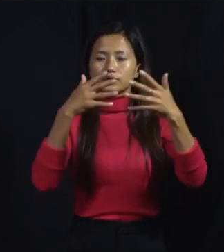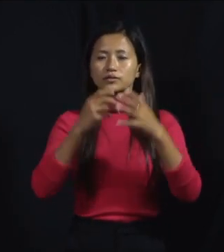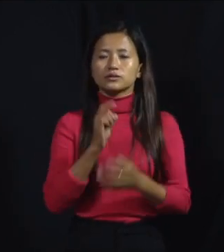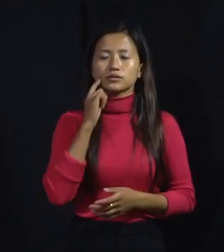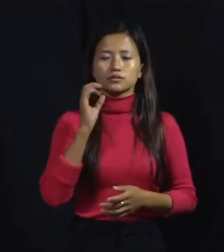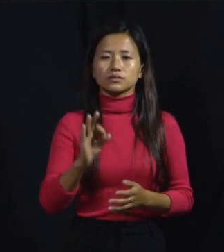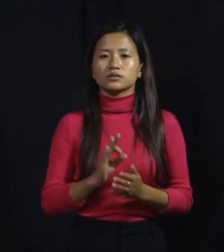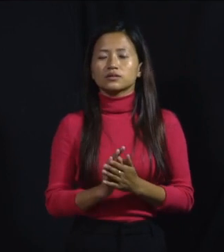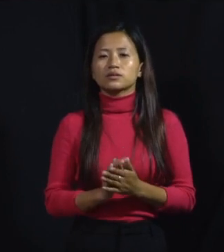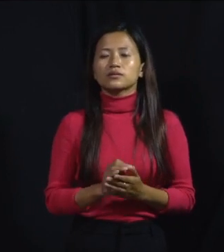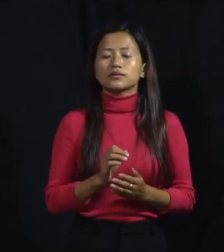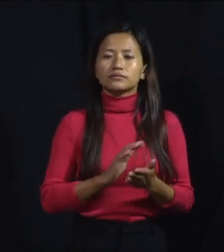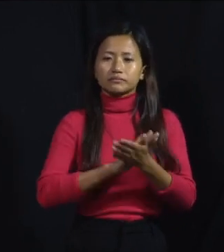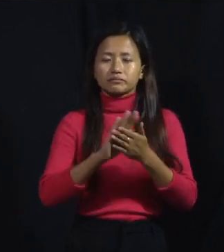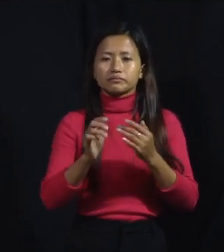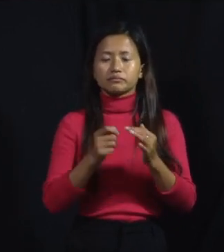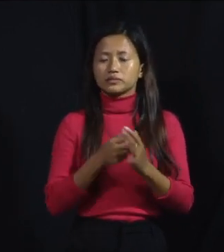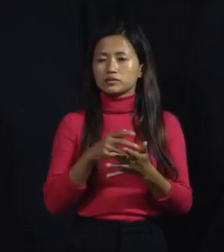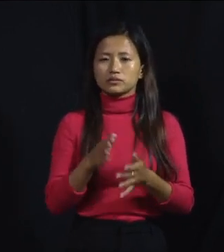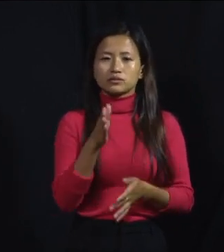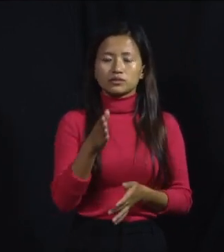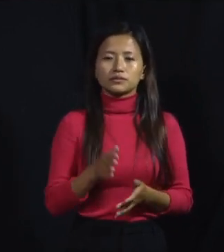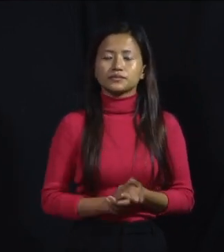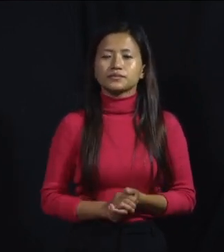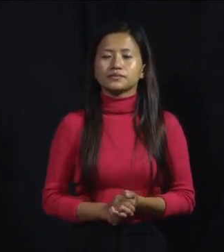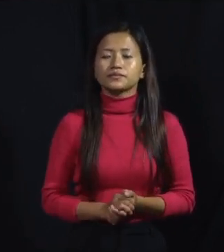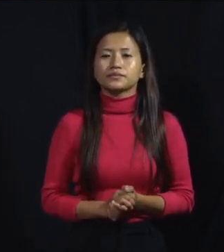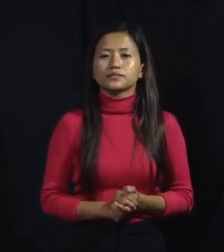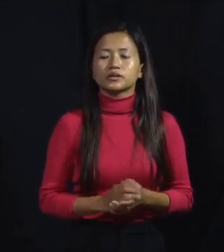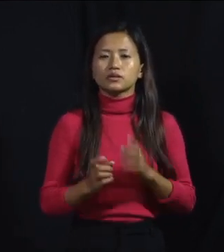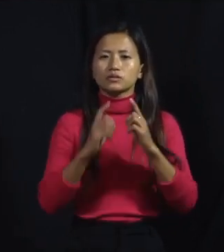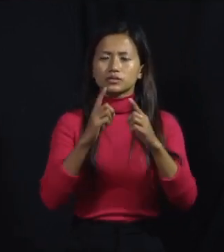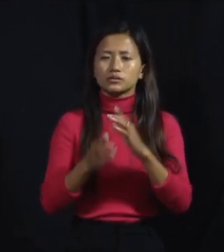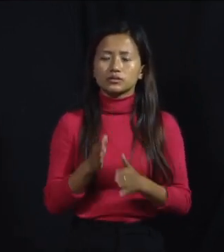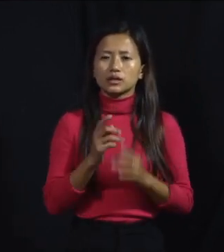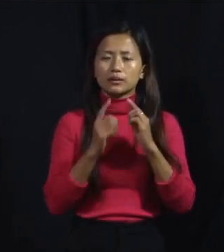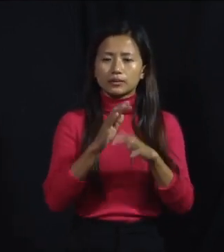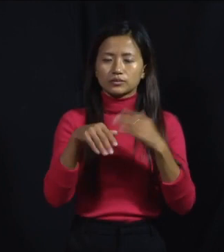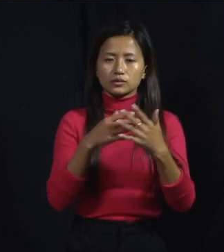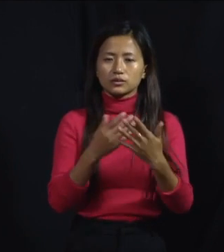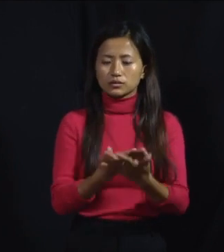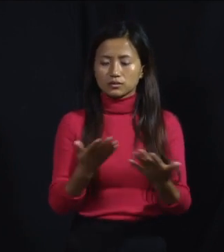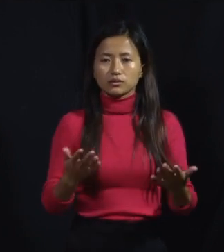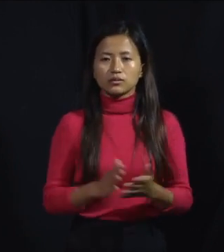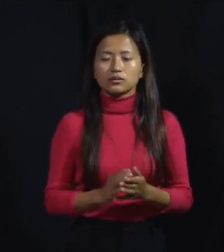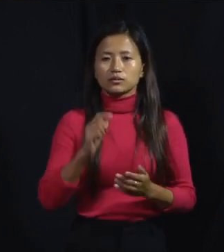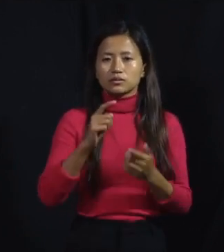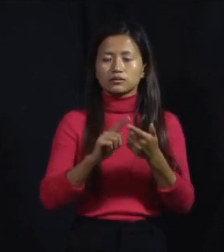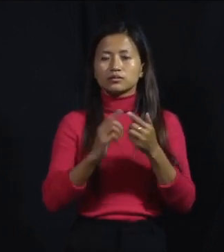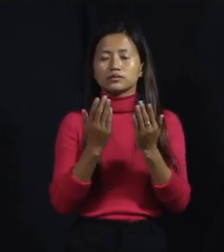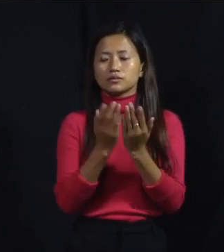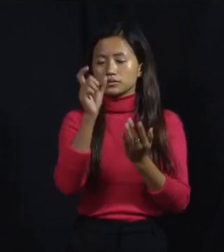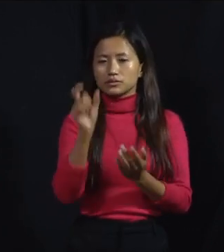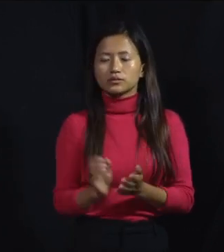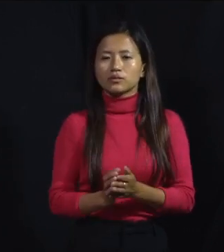important and hereditary is not important. So there are a lot of controversy, and also some educationists of the modern